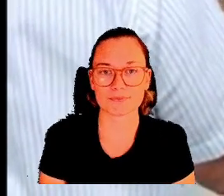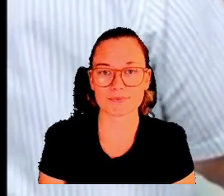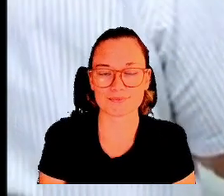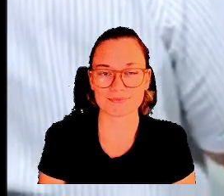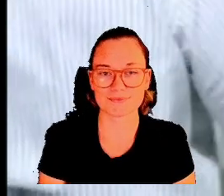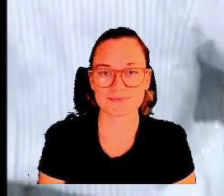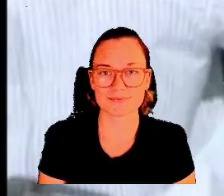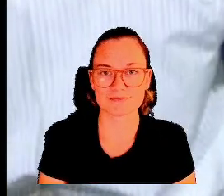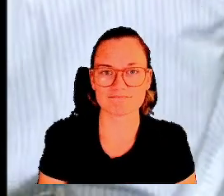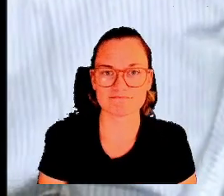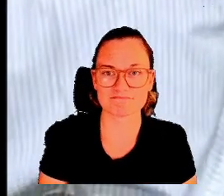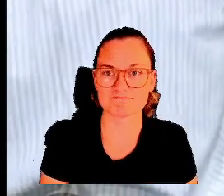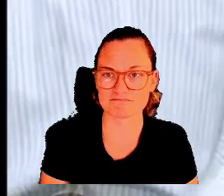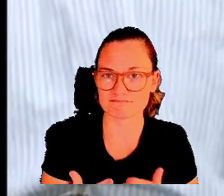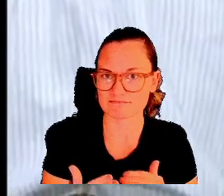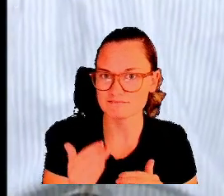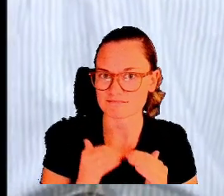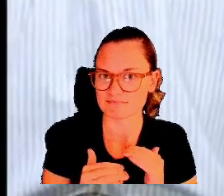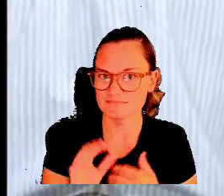7, I guess,